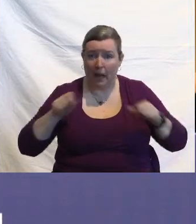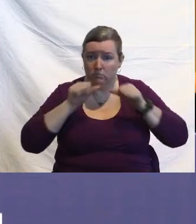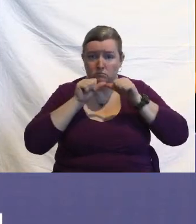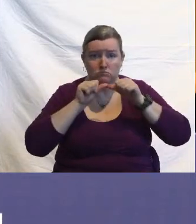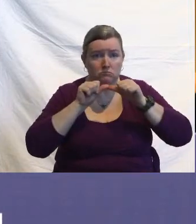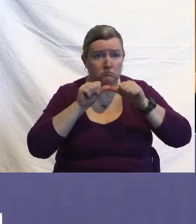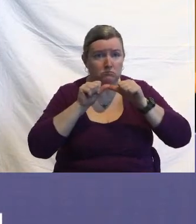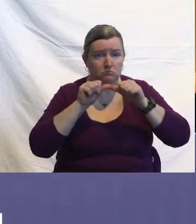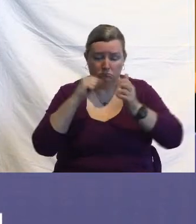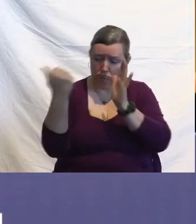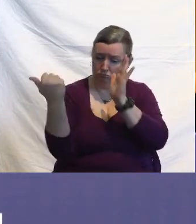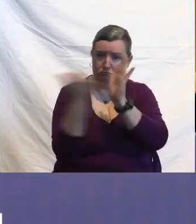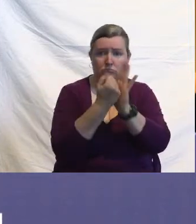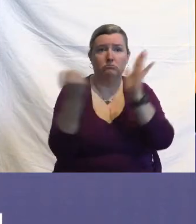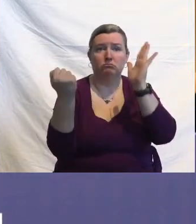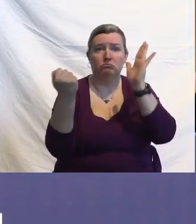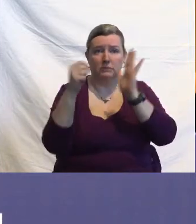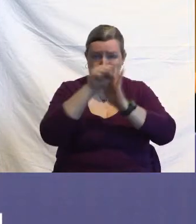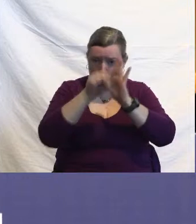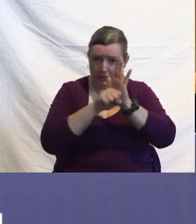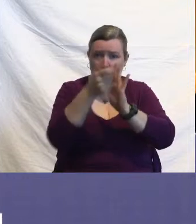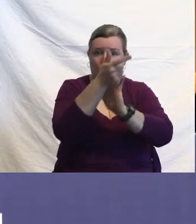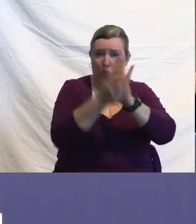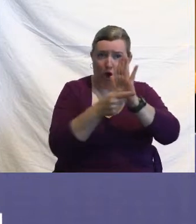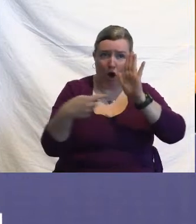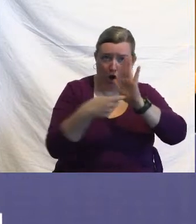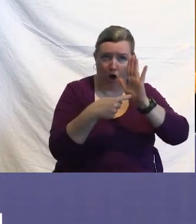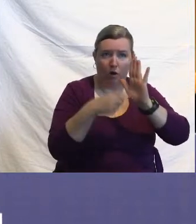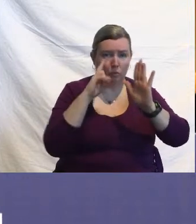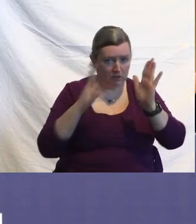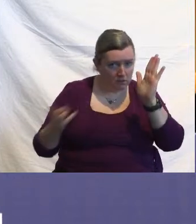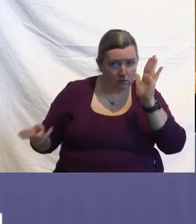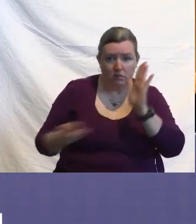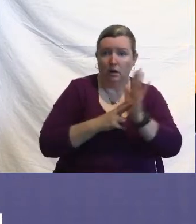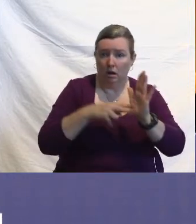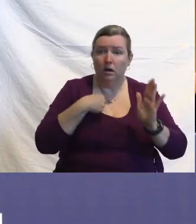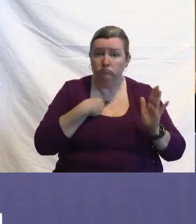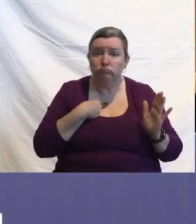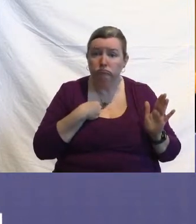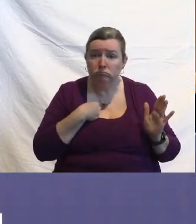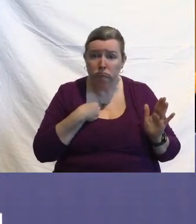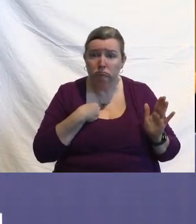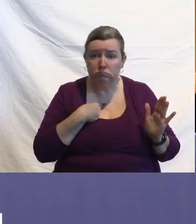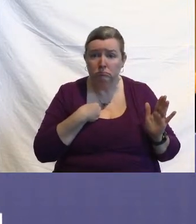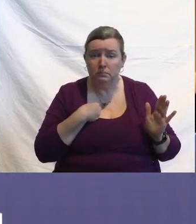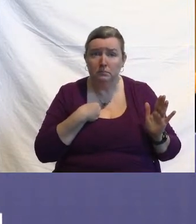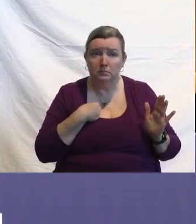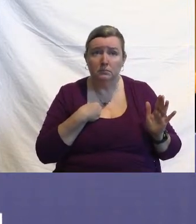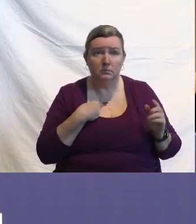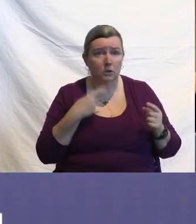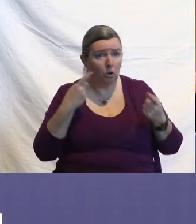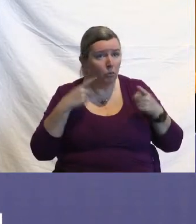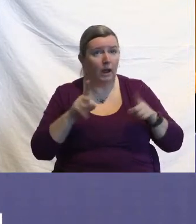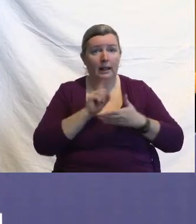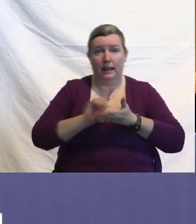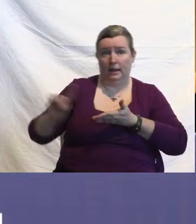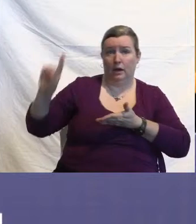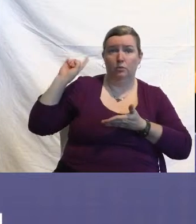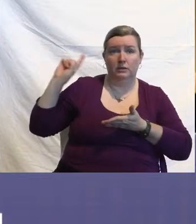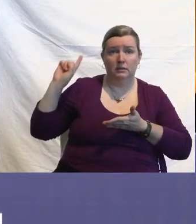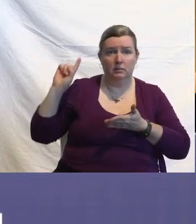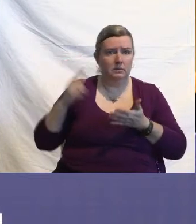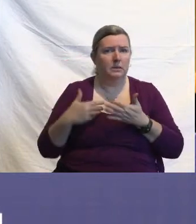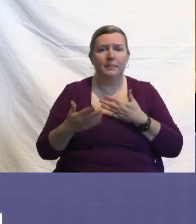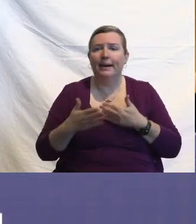codified statutorily in a law that I would sign. And what happened last week, win, lose, or draw, does not